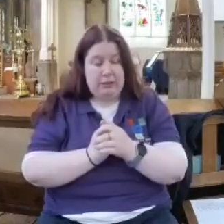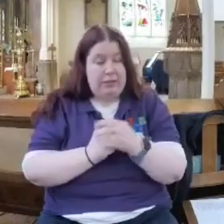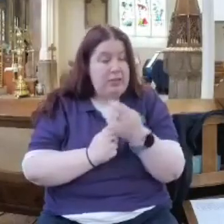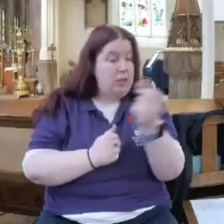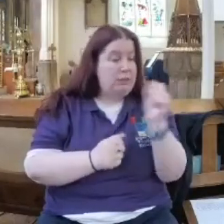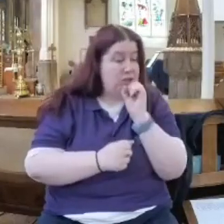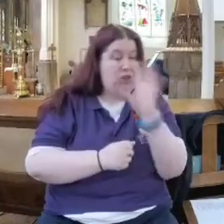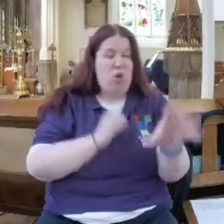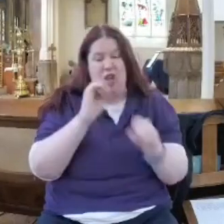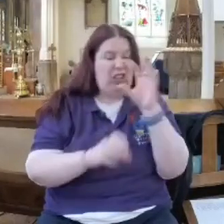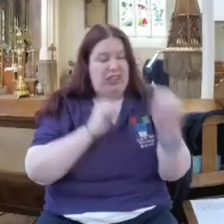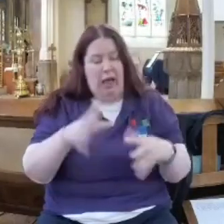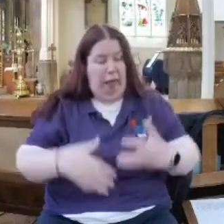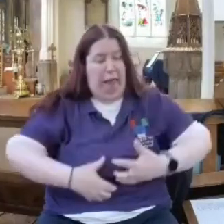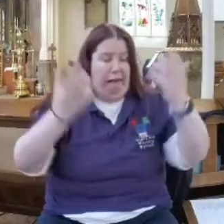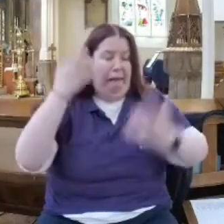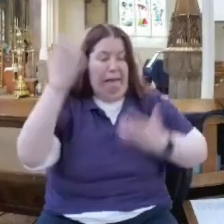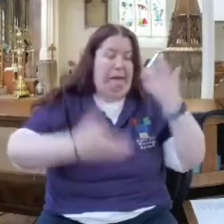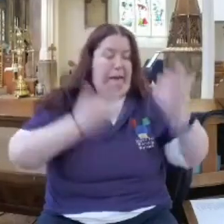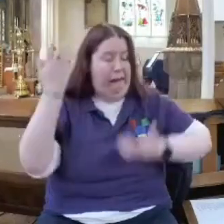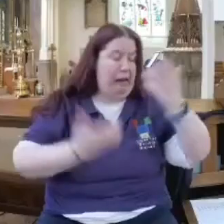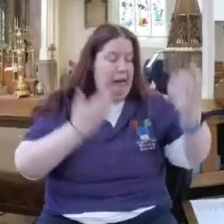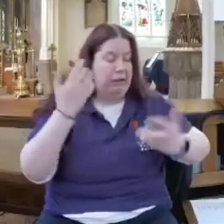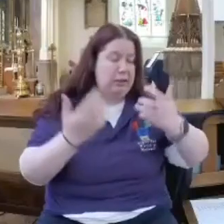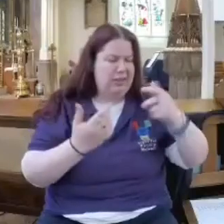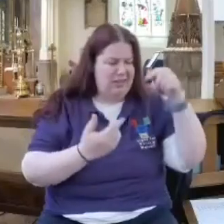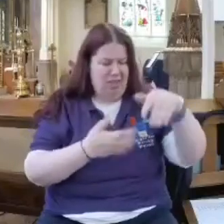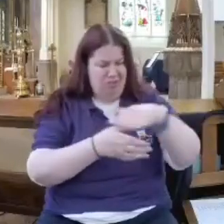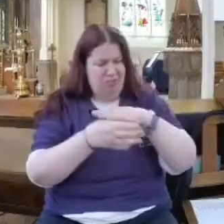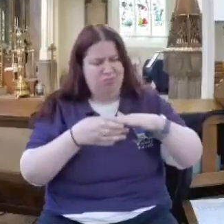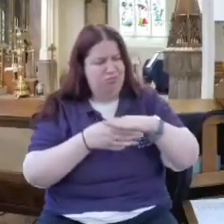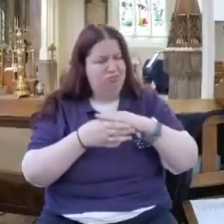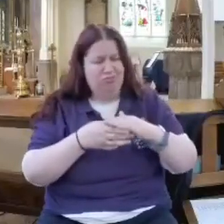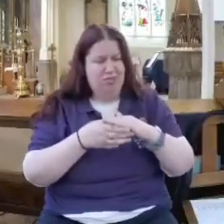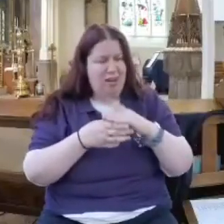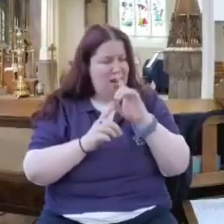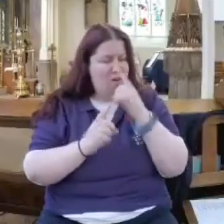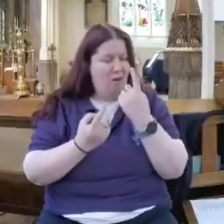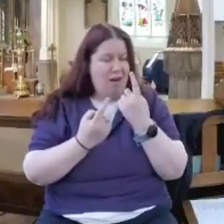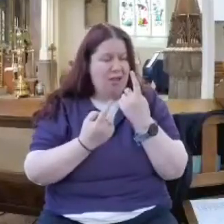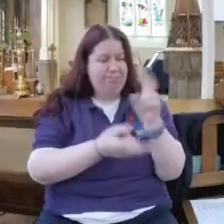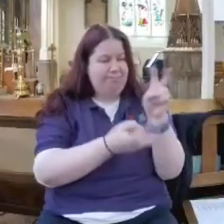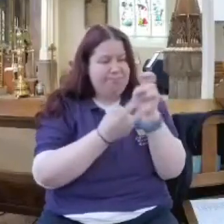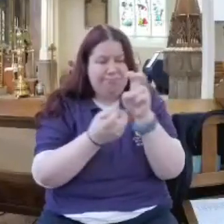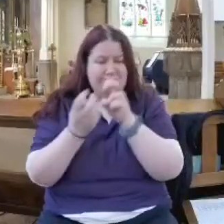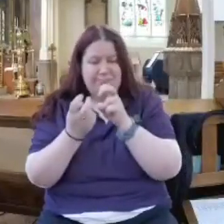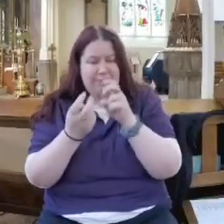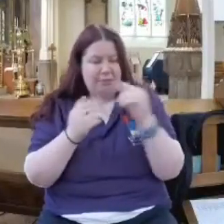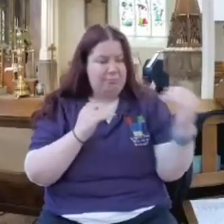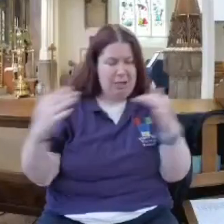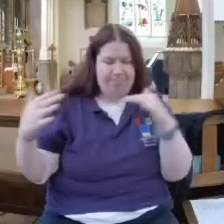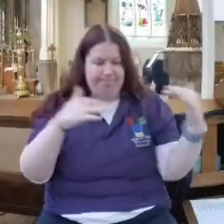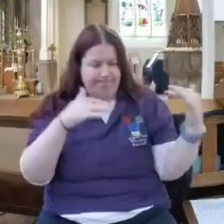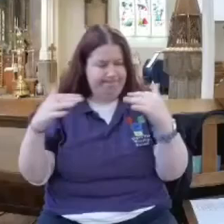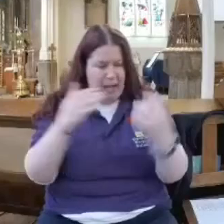shout and get angry, and in those circumstances, opinions become entrenched and people take sides.